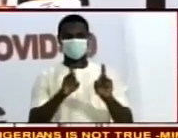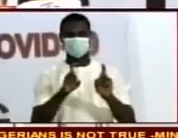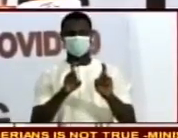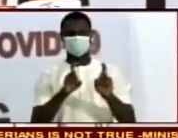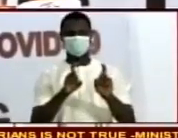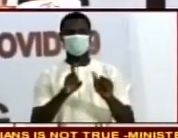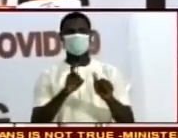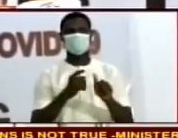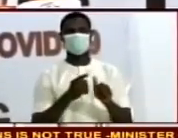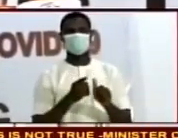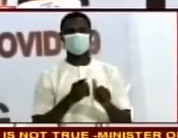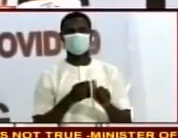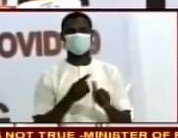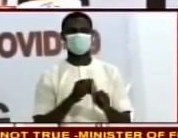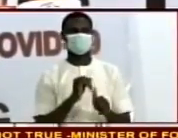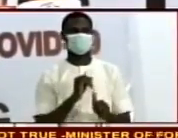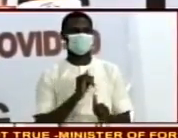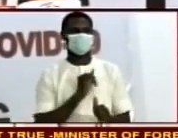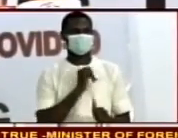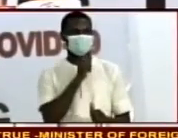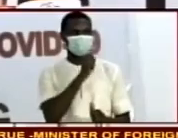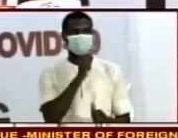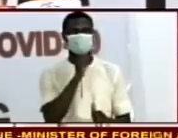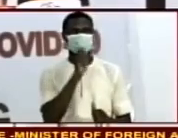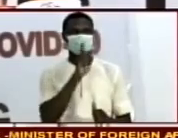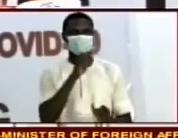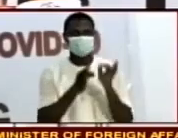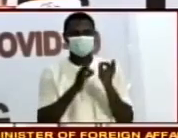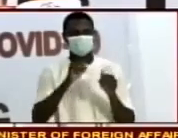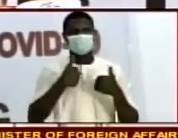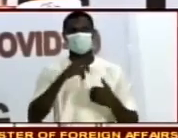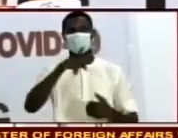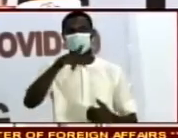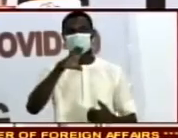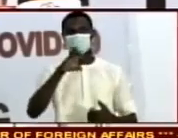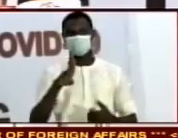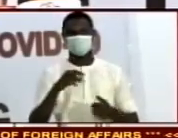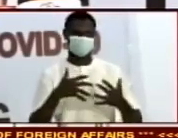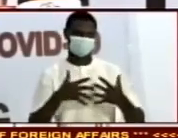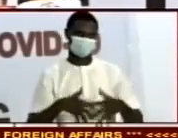first, I'm not sure if they have a PCR machine. If they do,